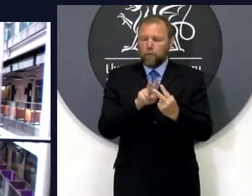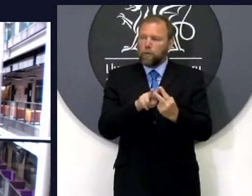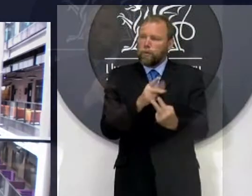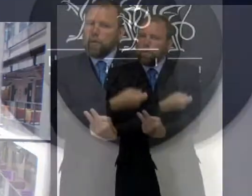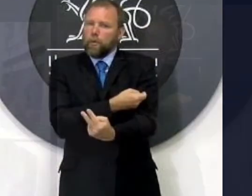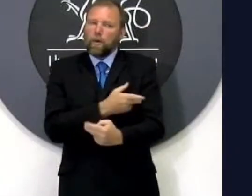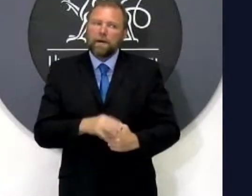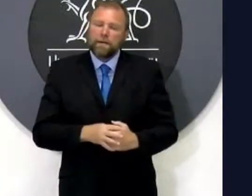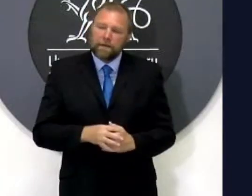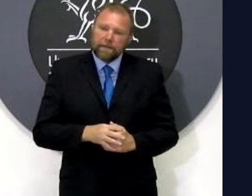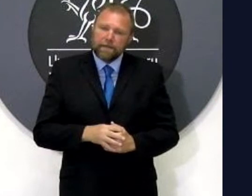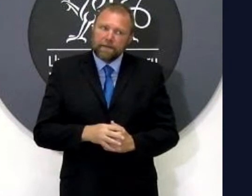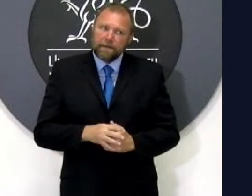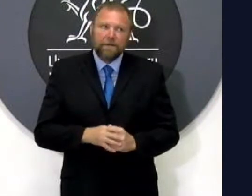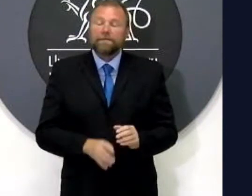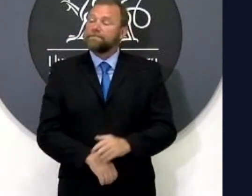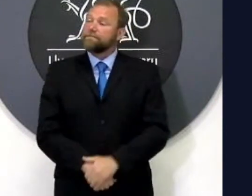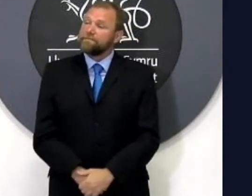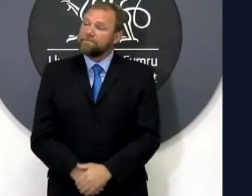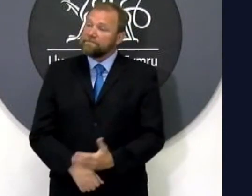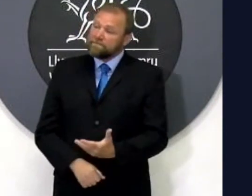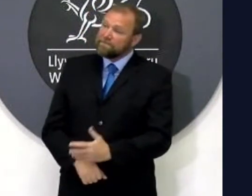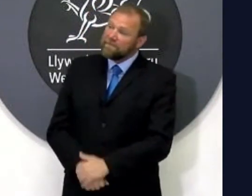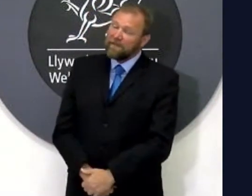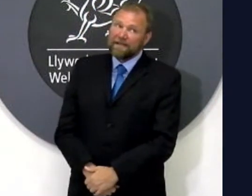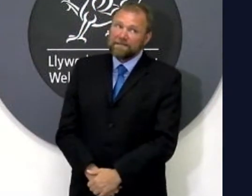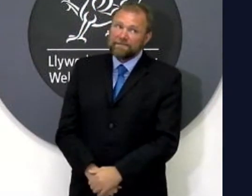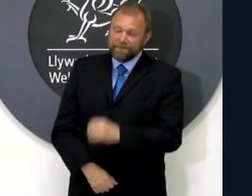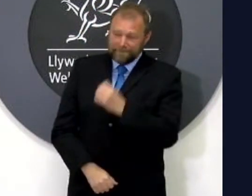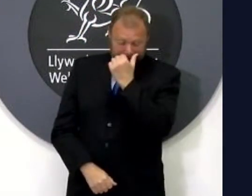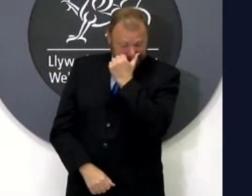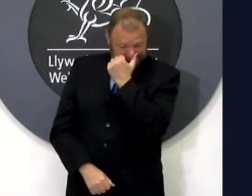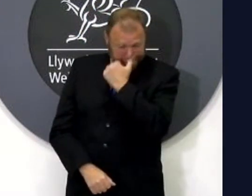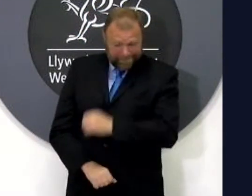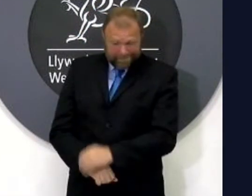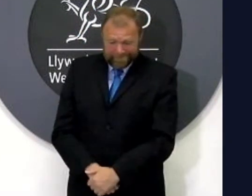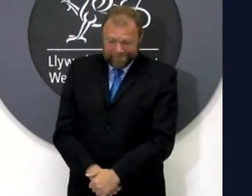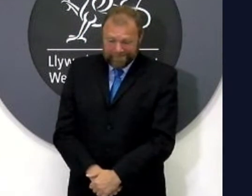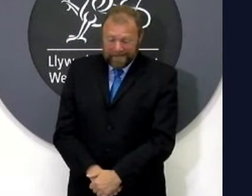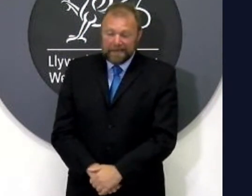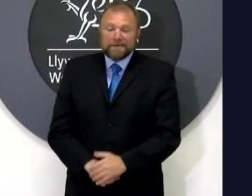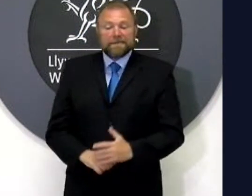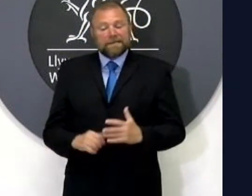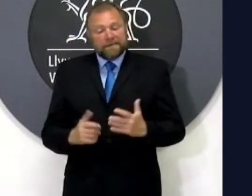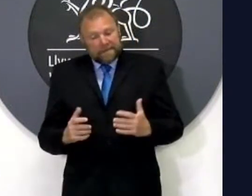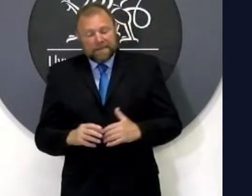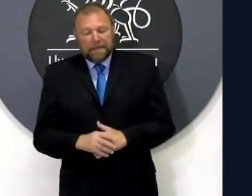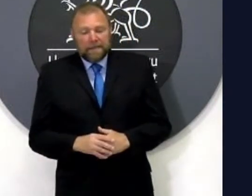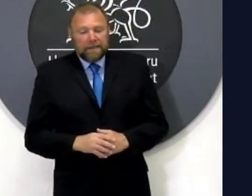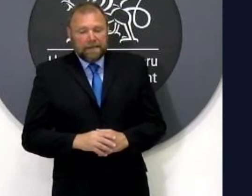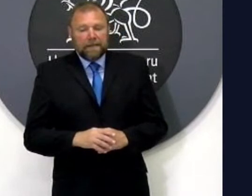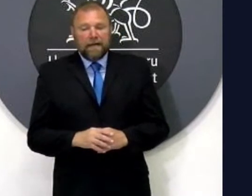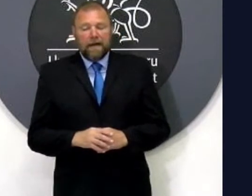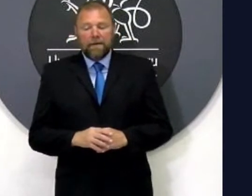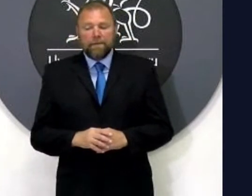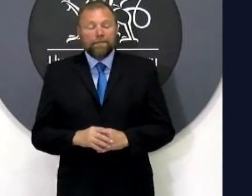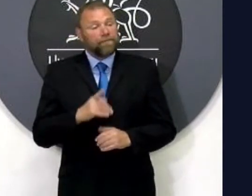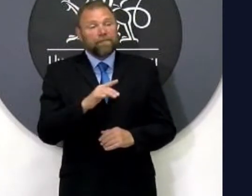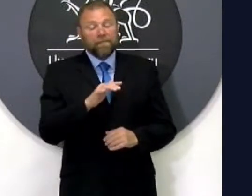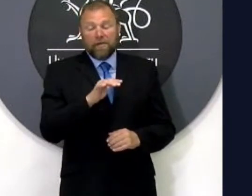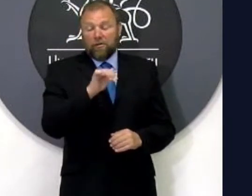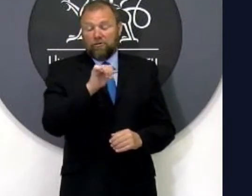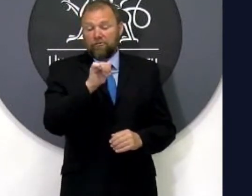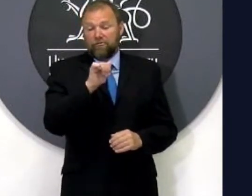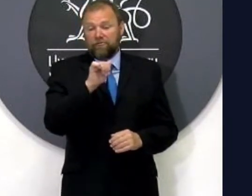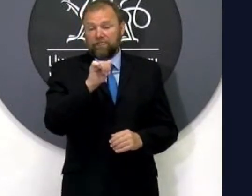shots? Frank, would you like to take that first? Yeah, you're right, Owen, that 2 doses